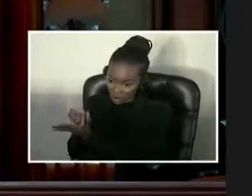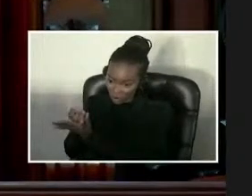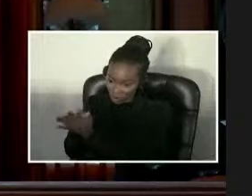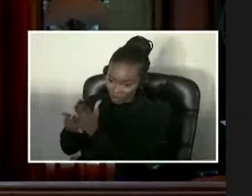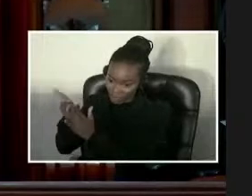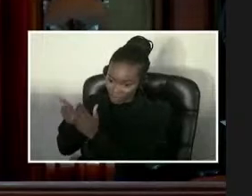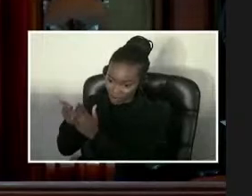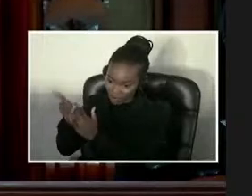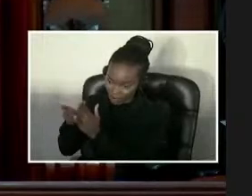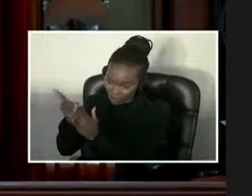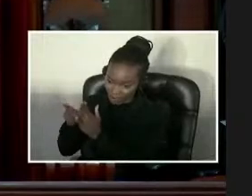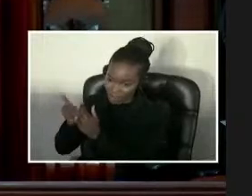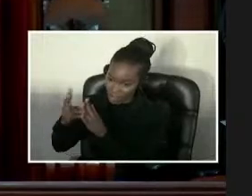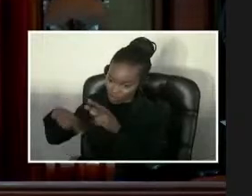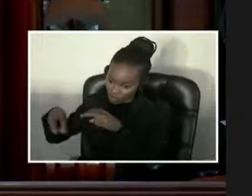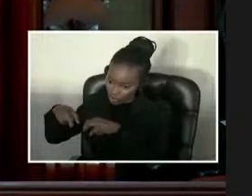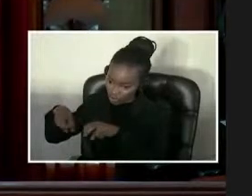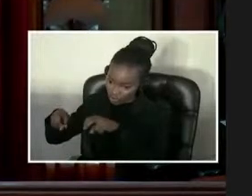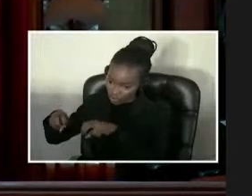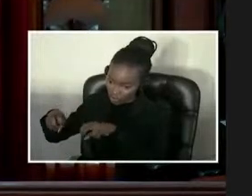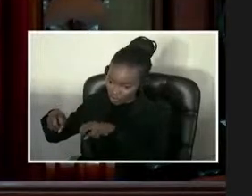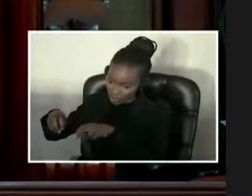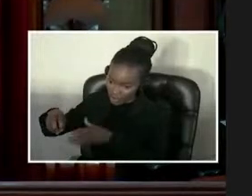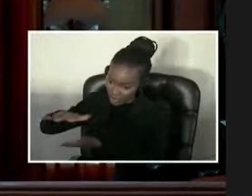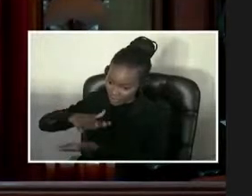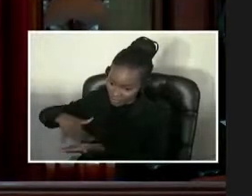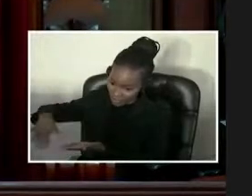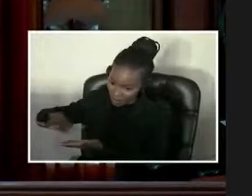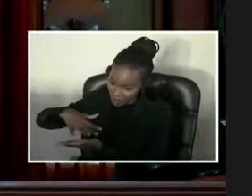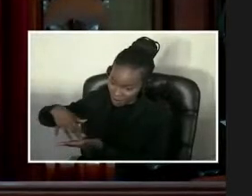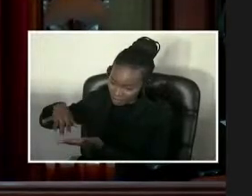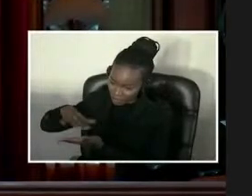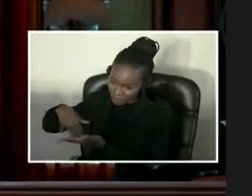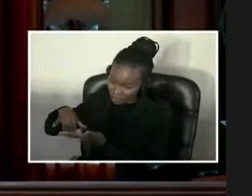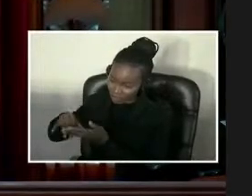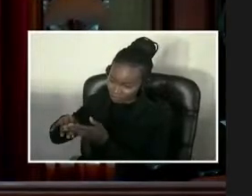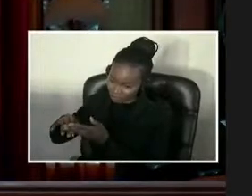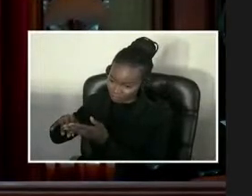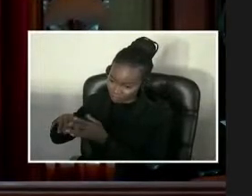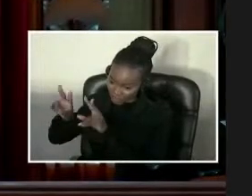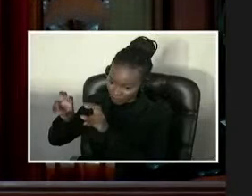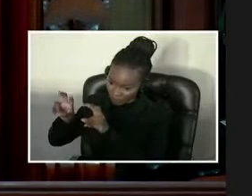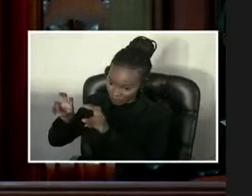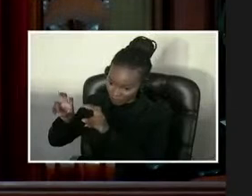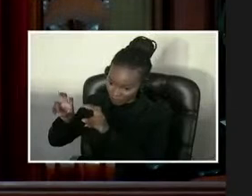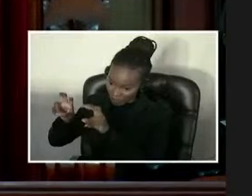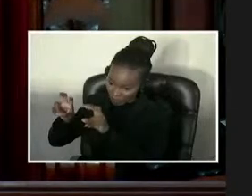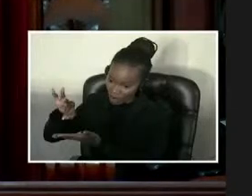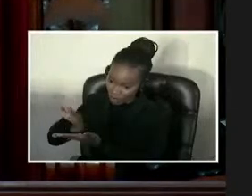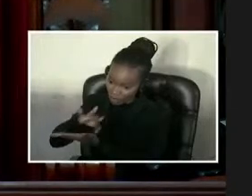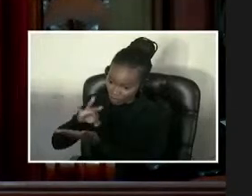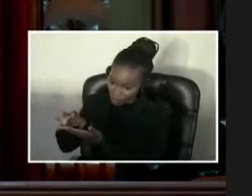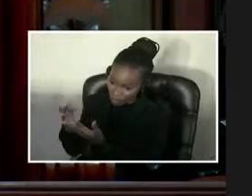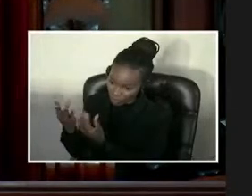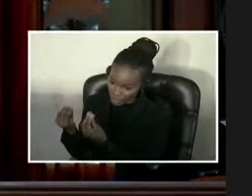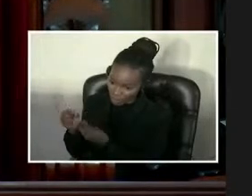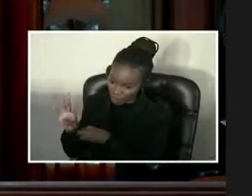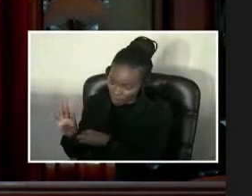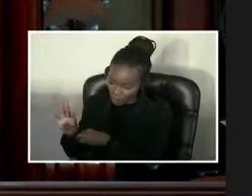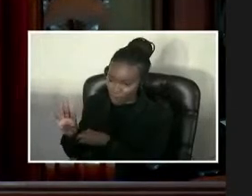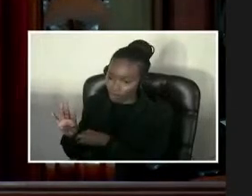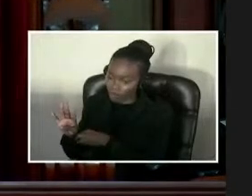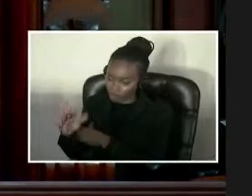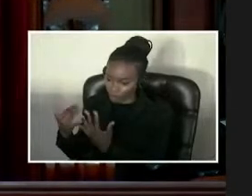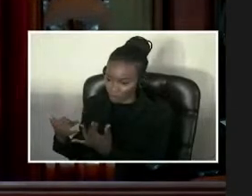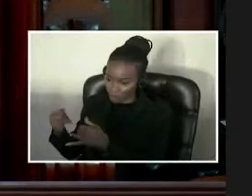tourism and environmental affairs which is vote number four that will take place in venue b